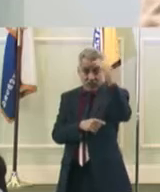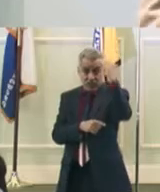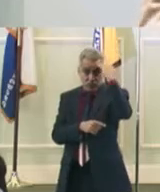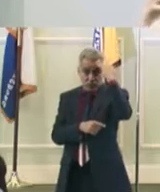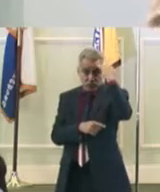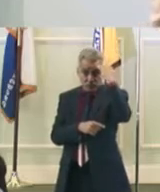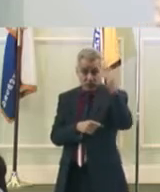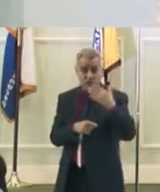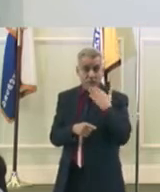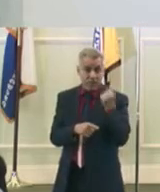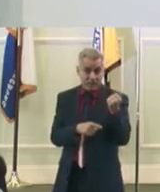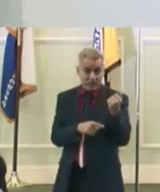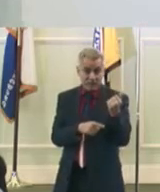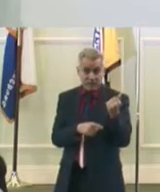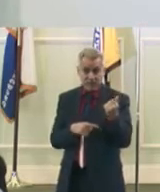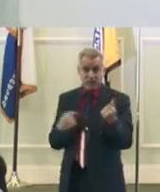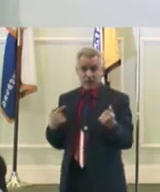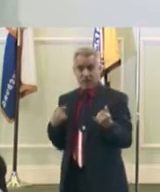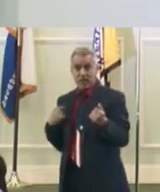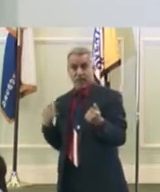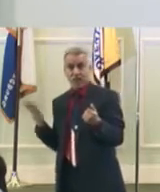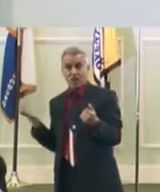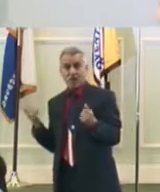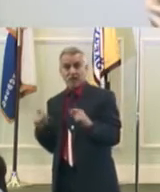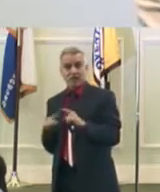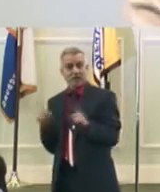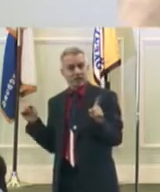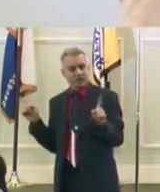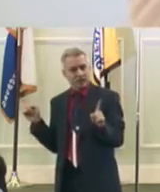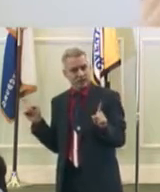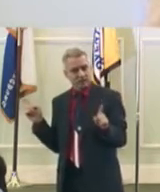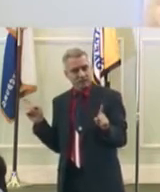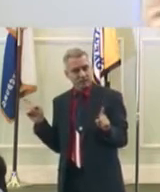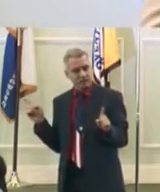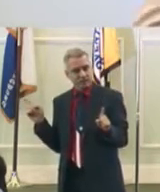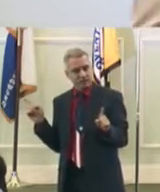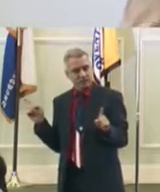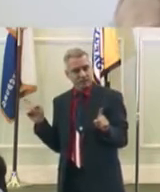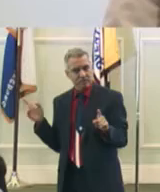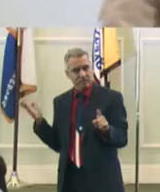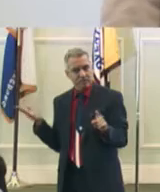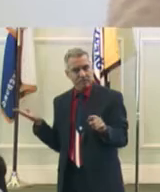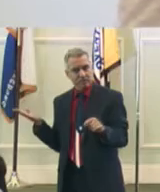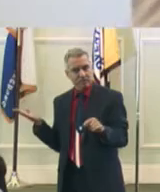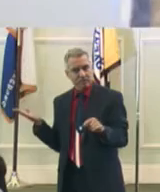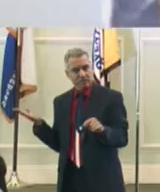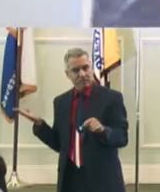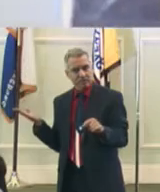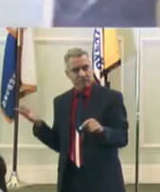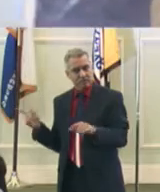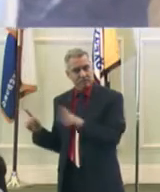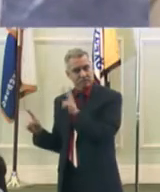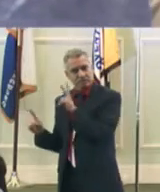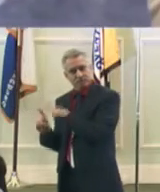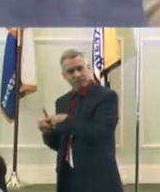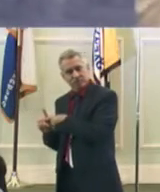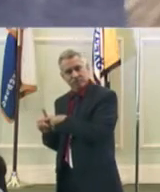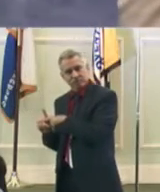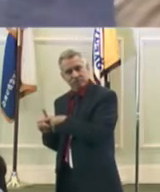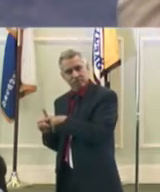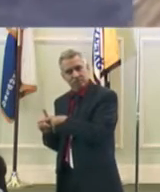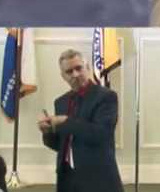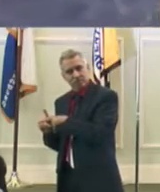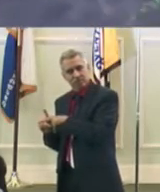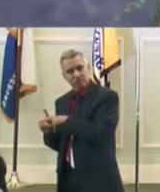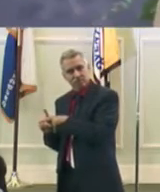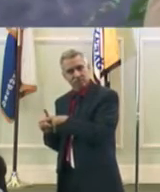your complicated issue at the job or in your marriage or in your relationship with your kids. Apply it there, right? And